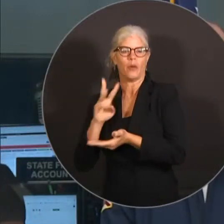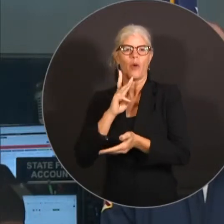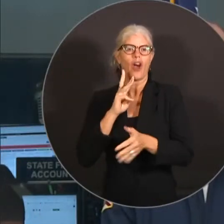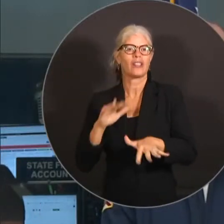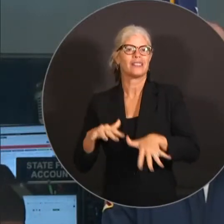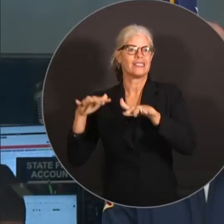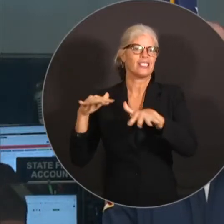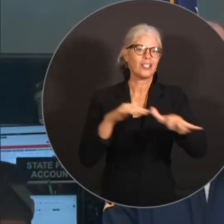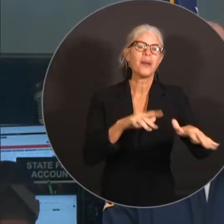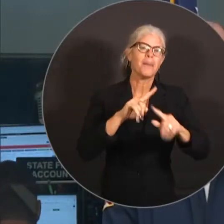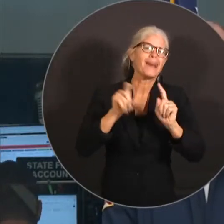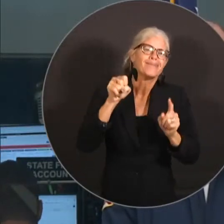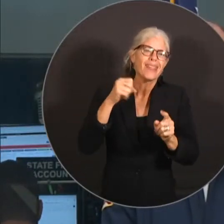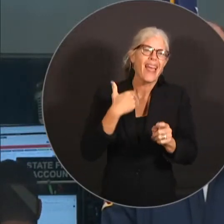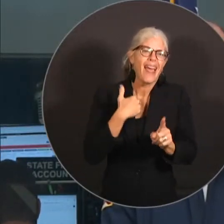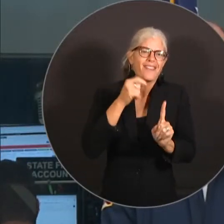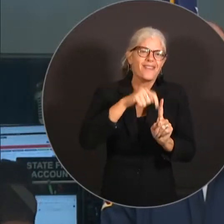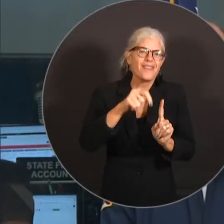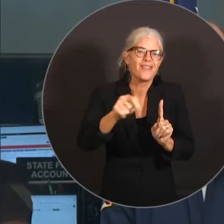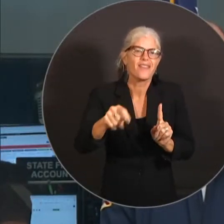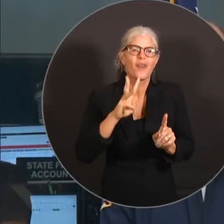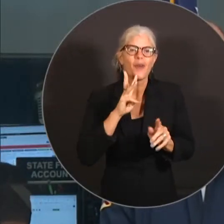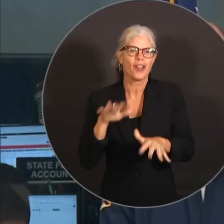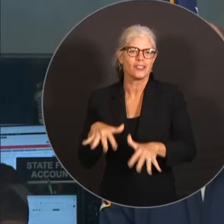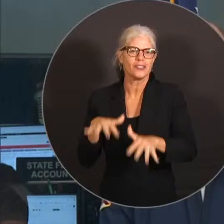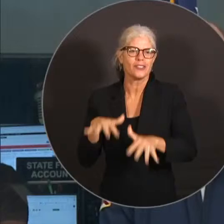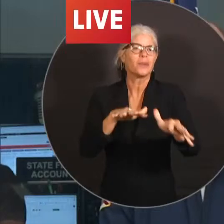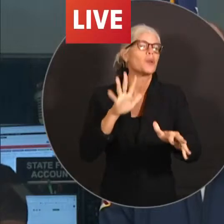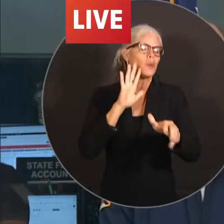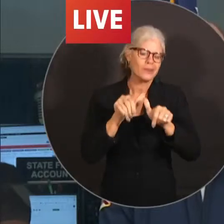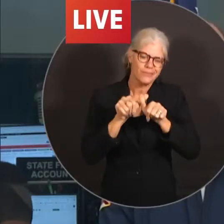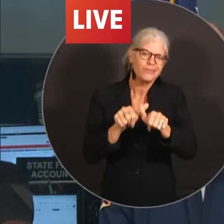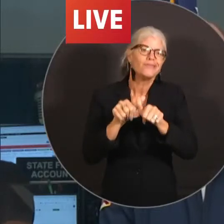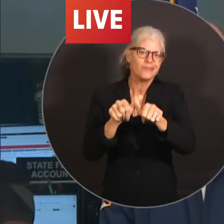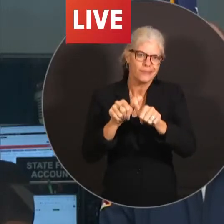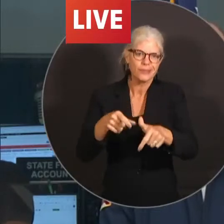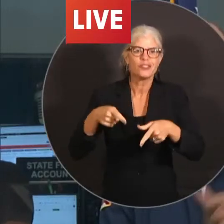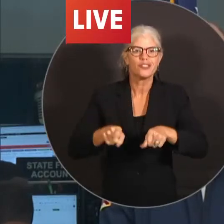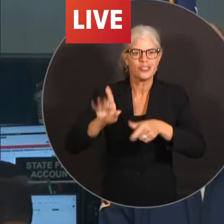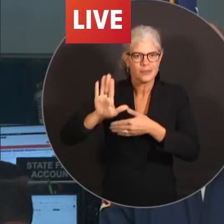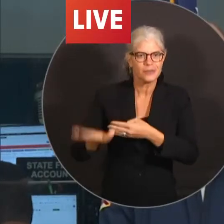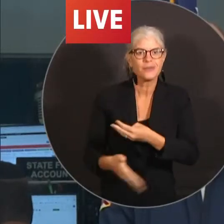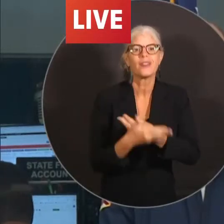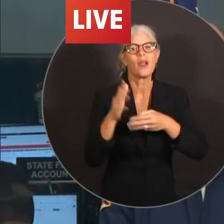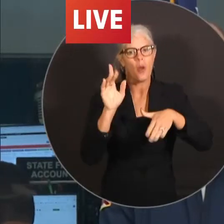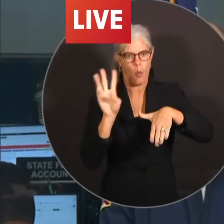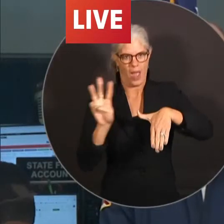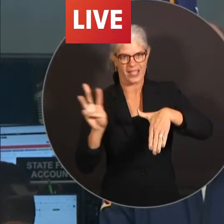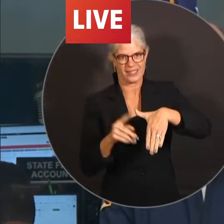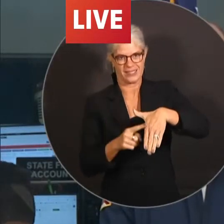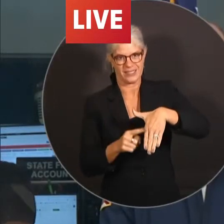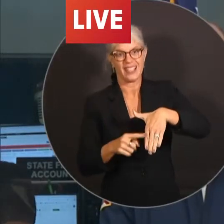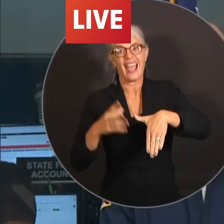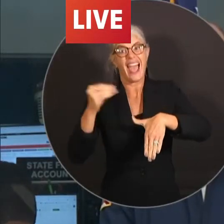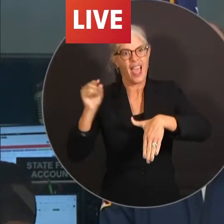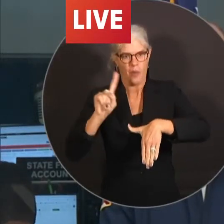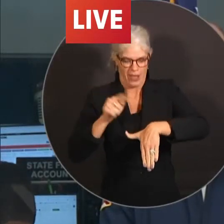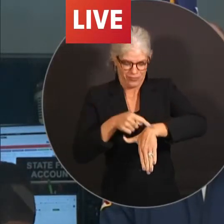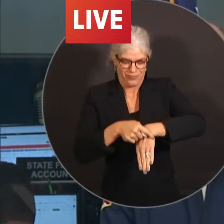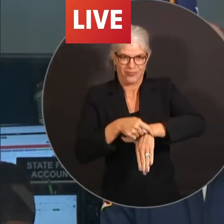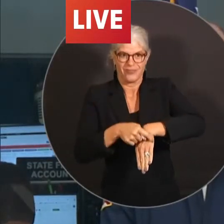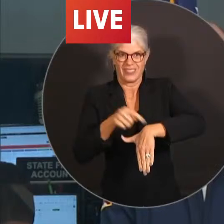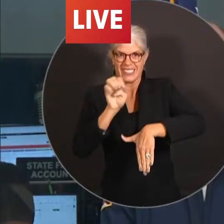it already developing, and there's going to continue to be storm surge both on the west coast and eventually on the east coast of